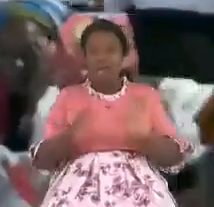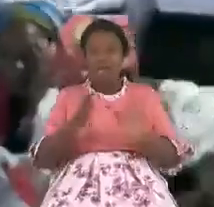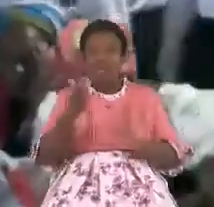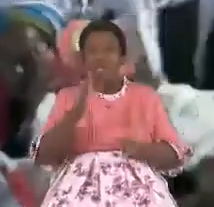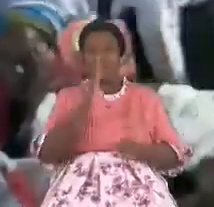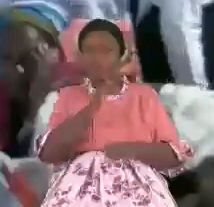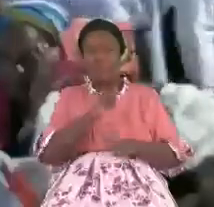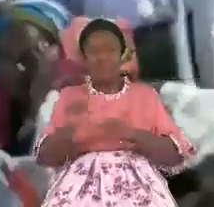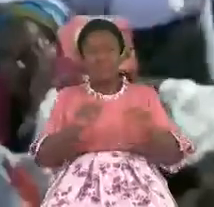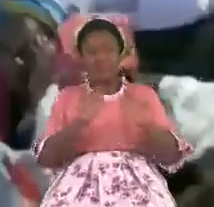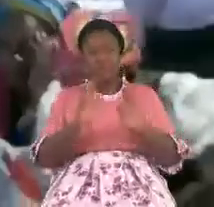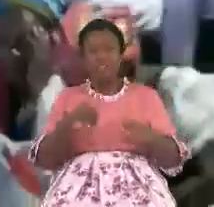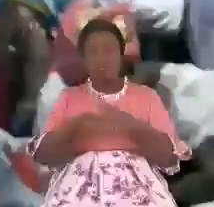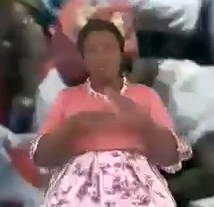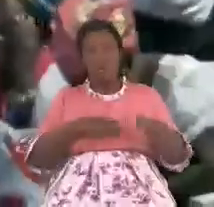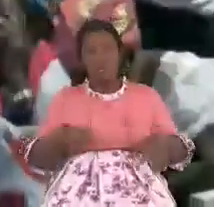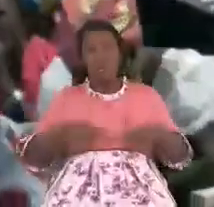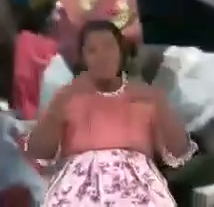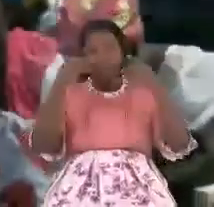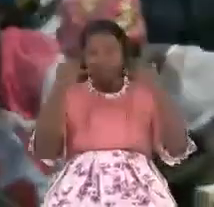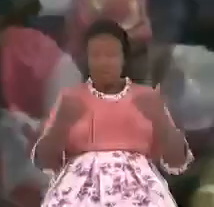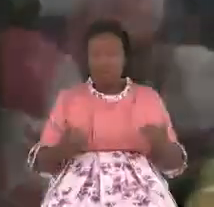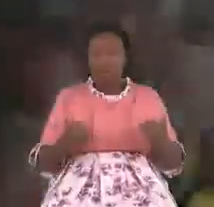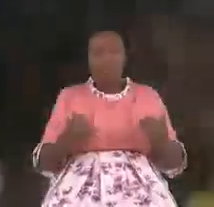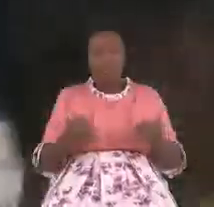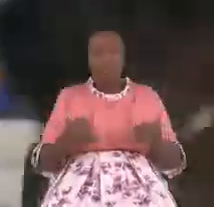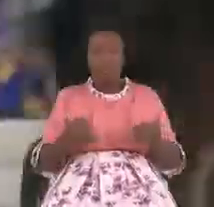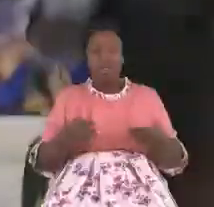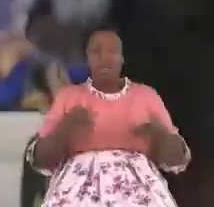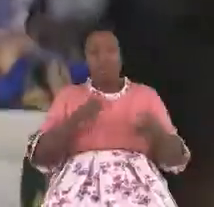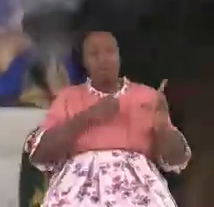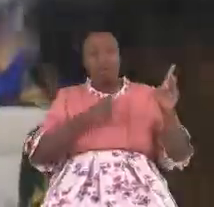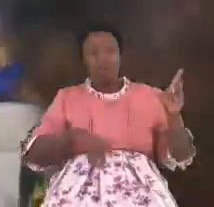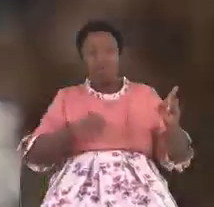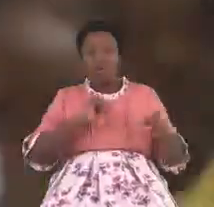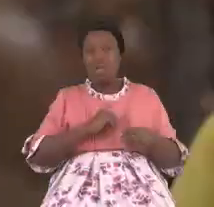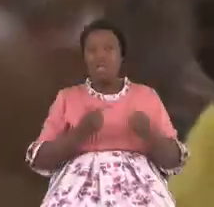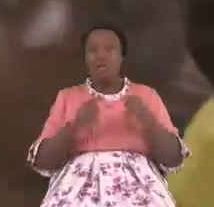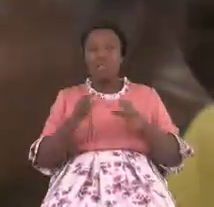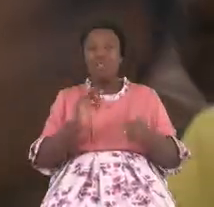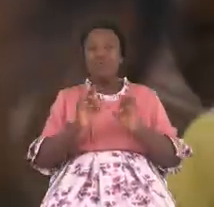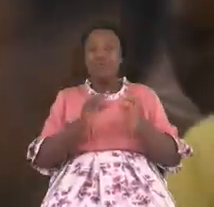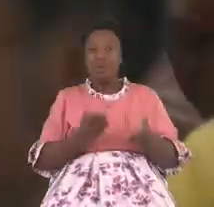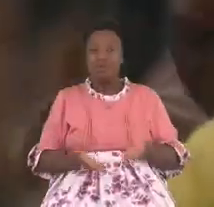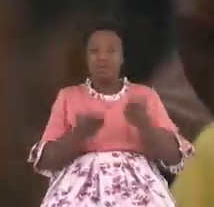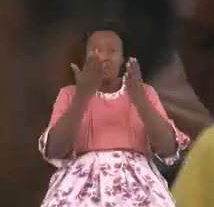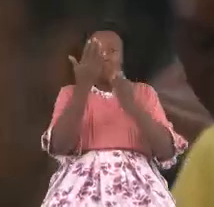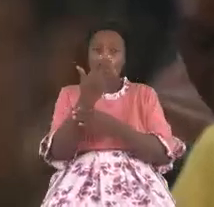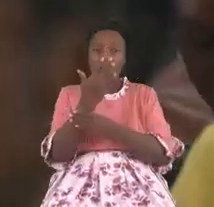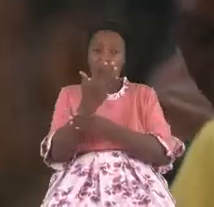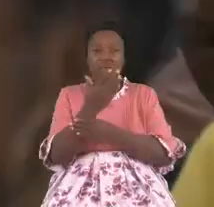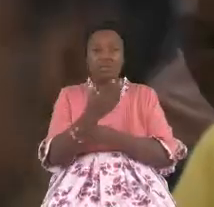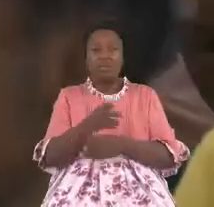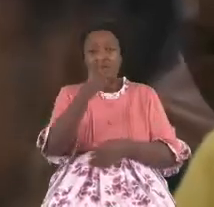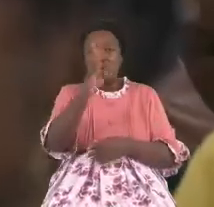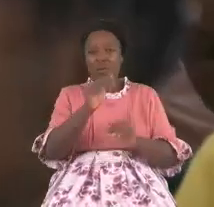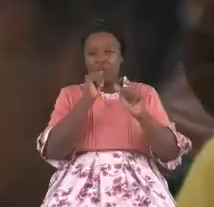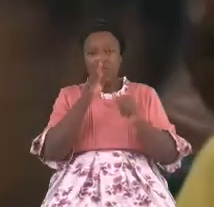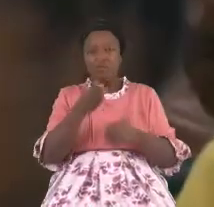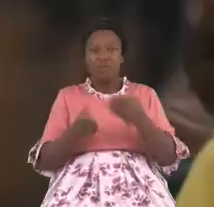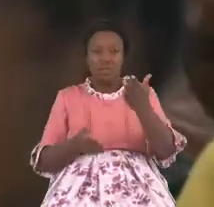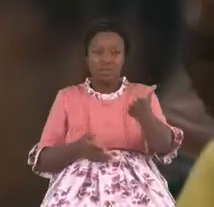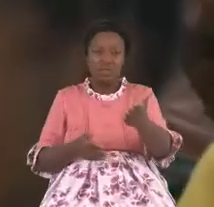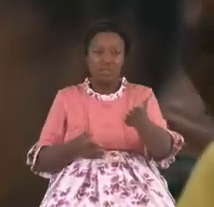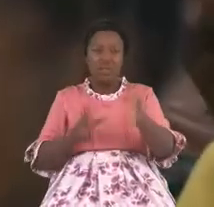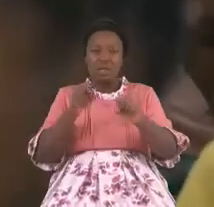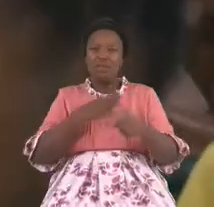now. Lord, I come. If you're raising up your hand, God bless you there. Can you stand up? You're